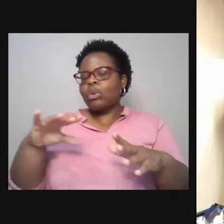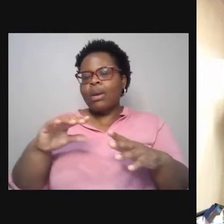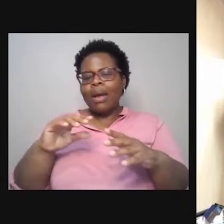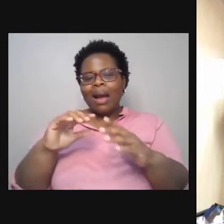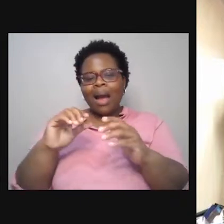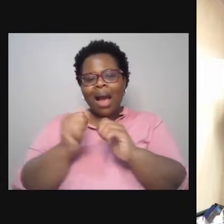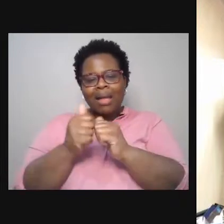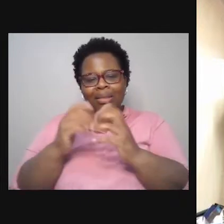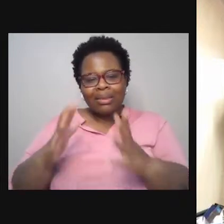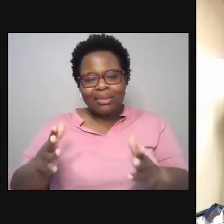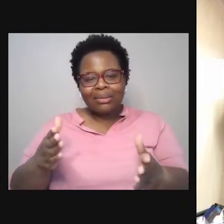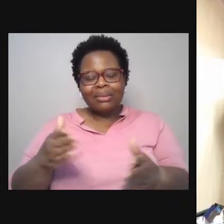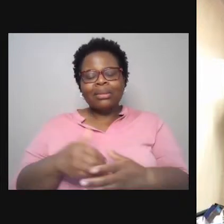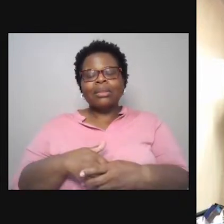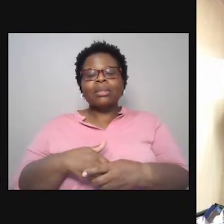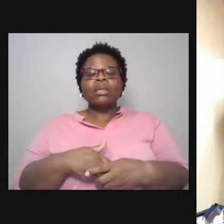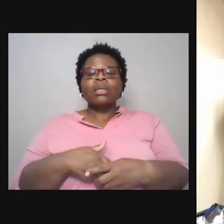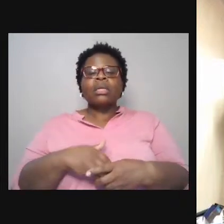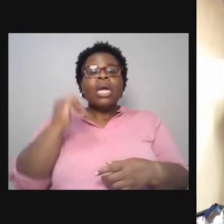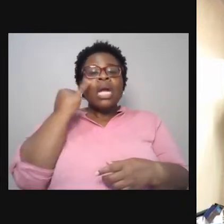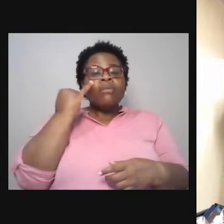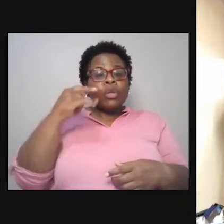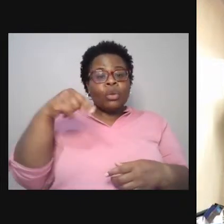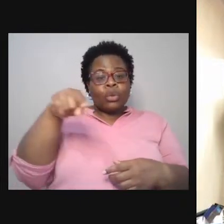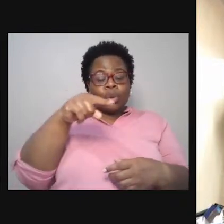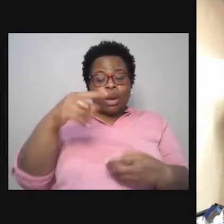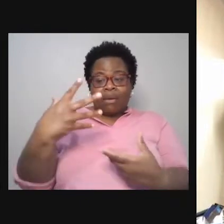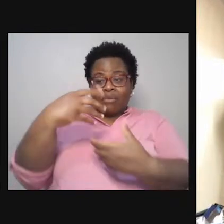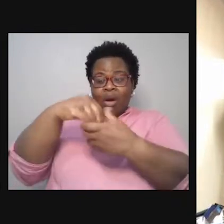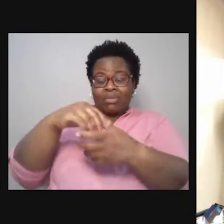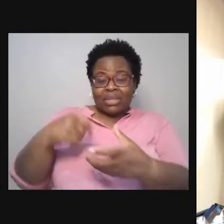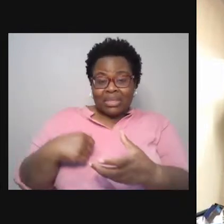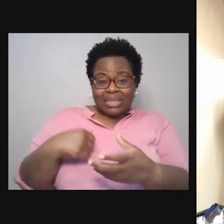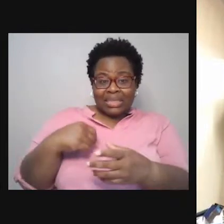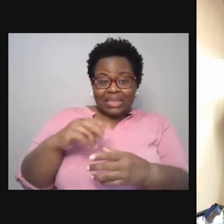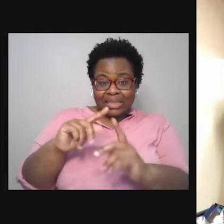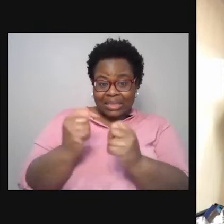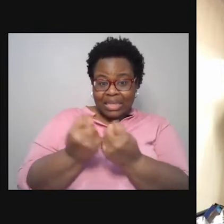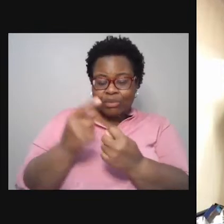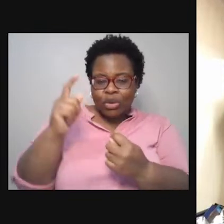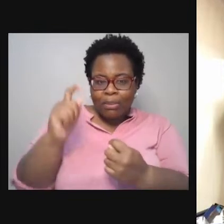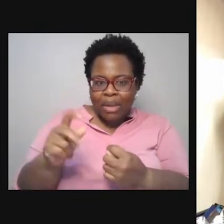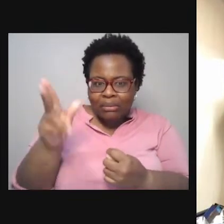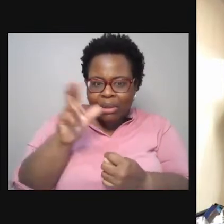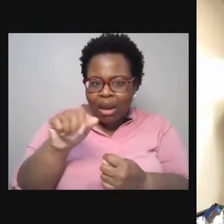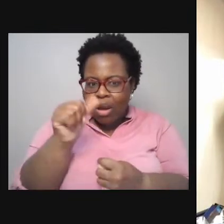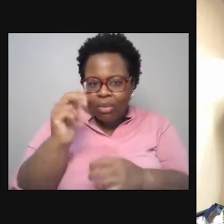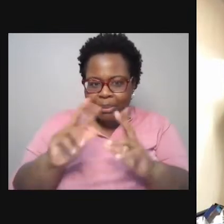that. Being on a team, you have to be able to hear other people, you have to be able